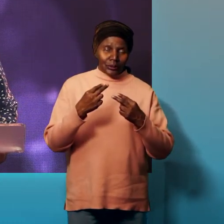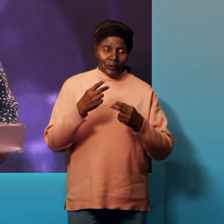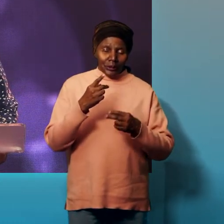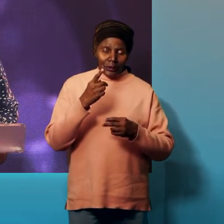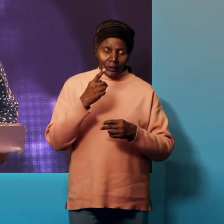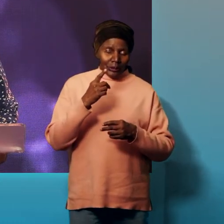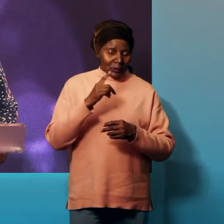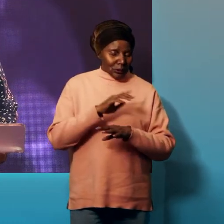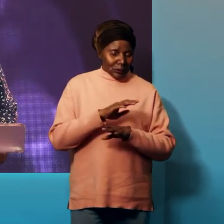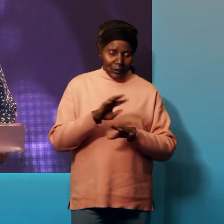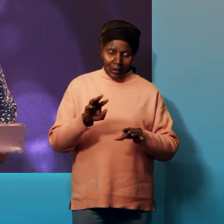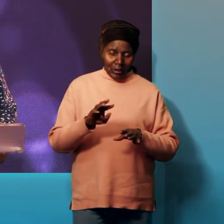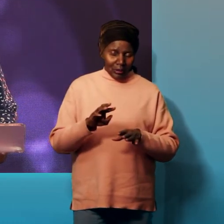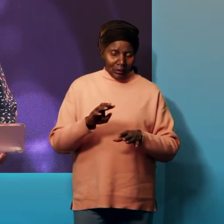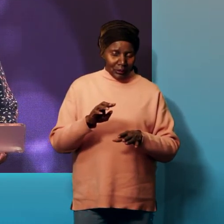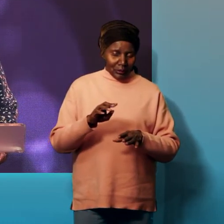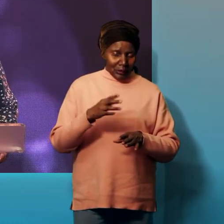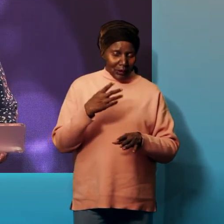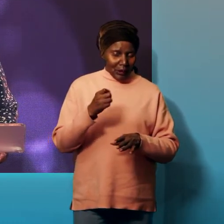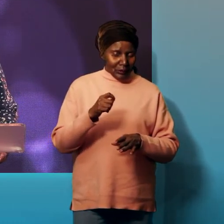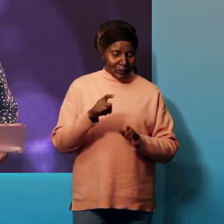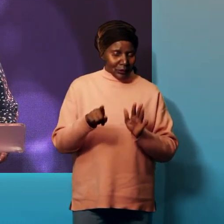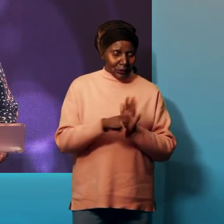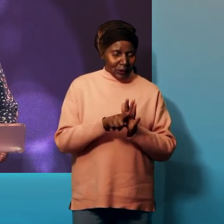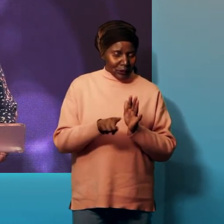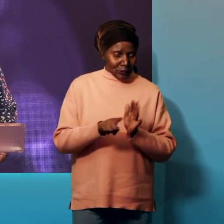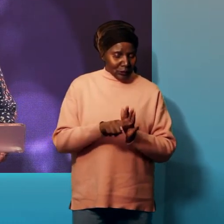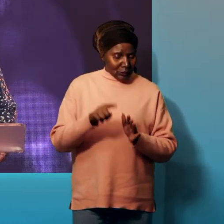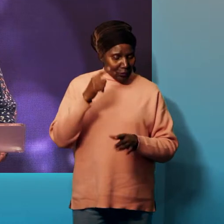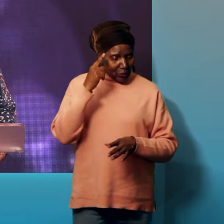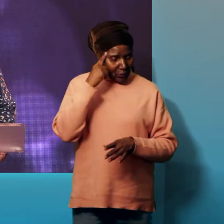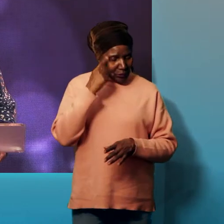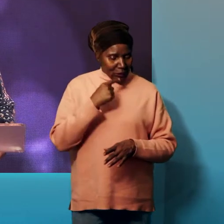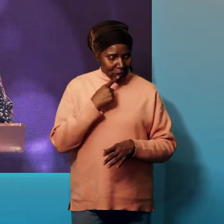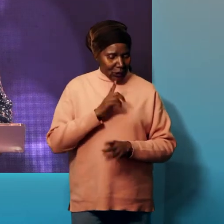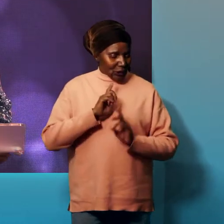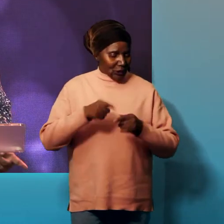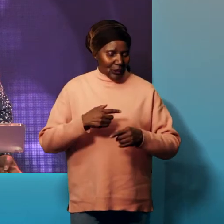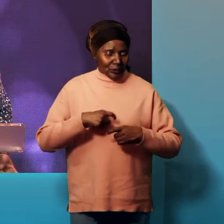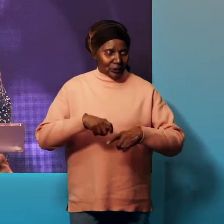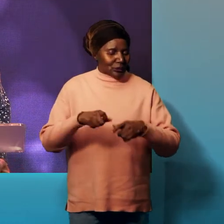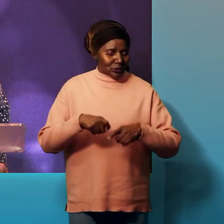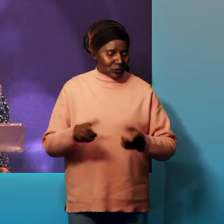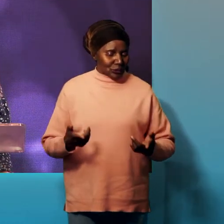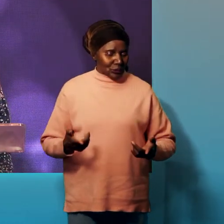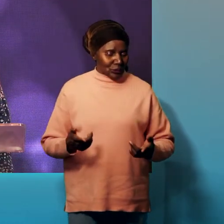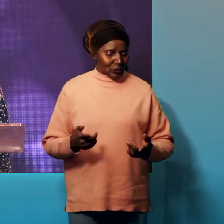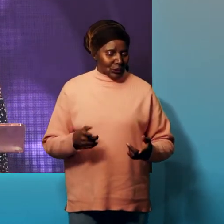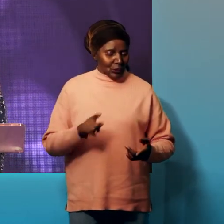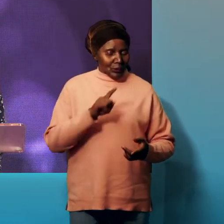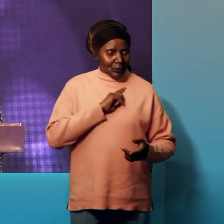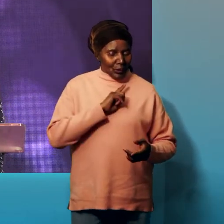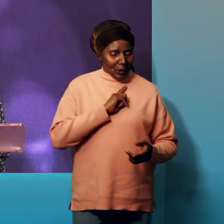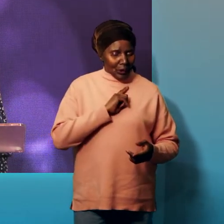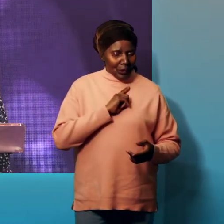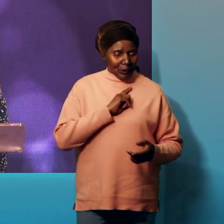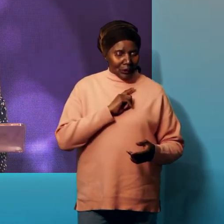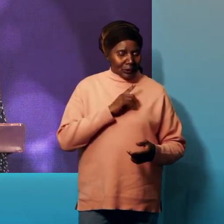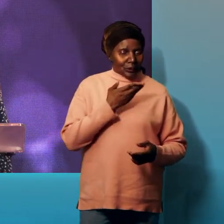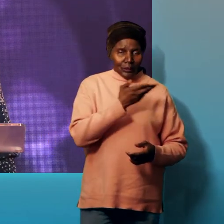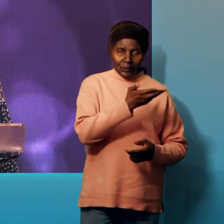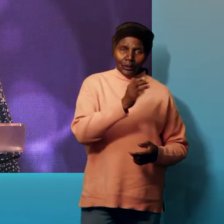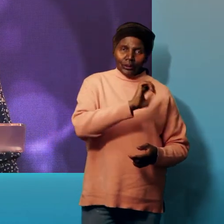be troubled by thoughts that I cannot go on, because each life is hidden in